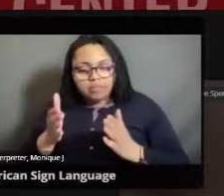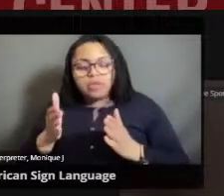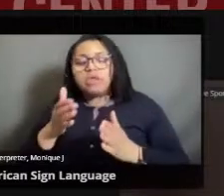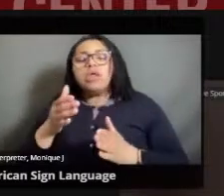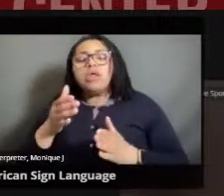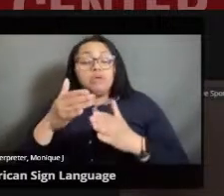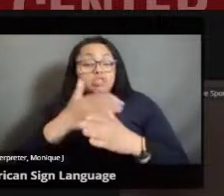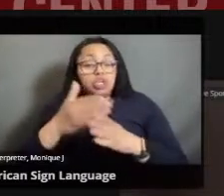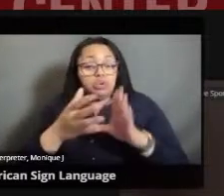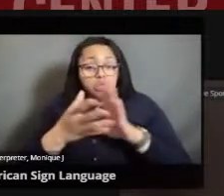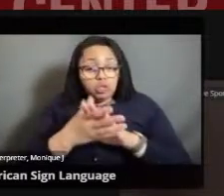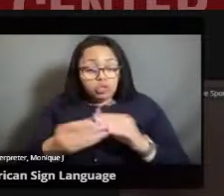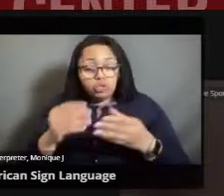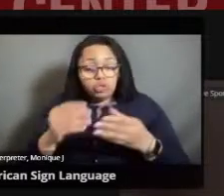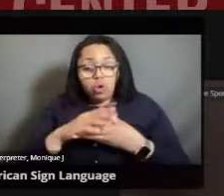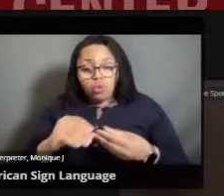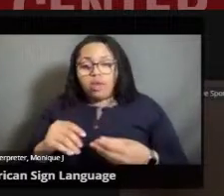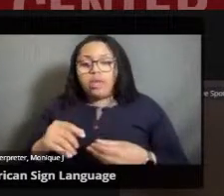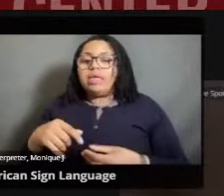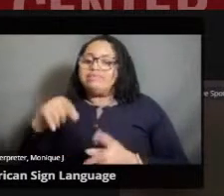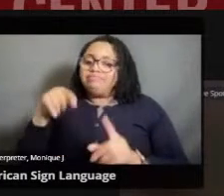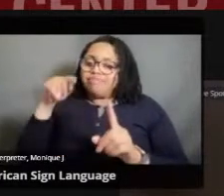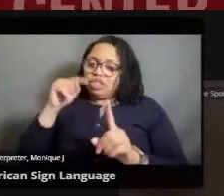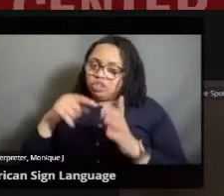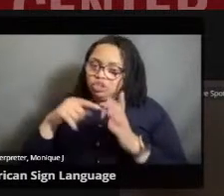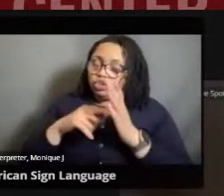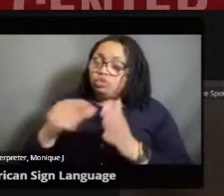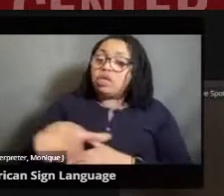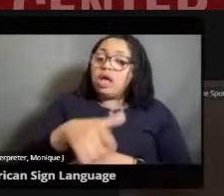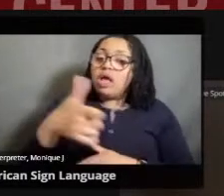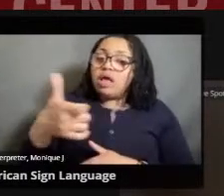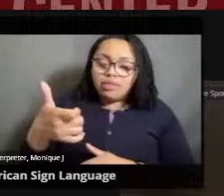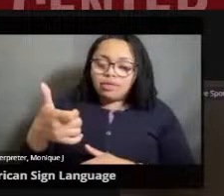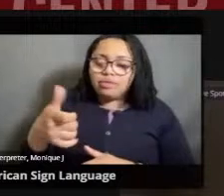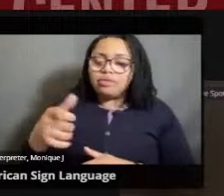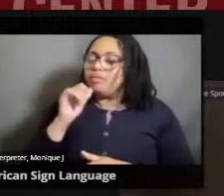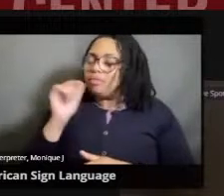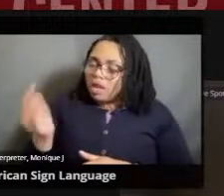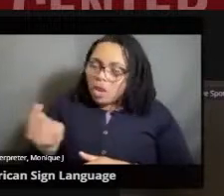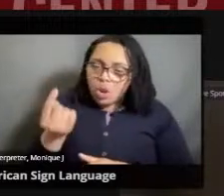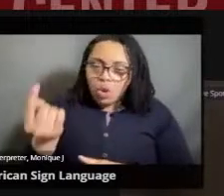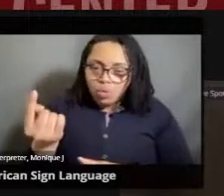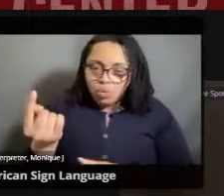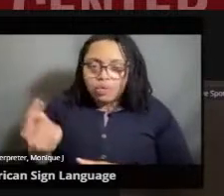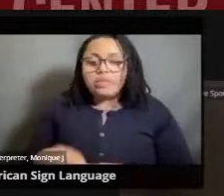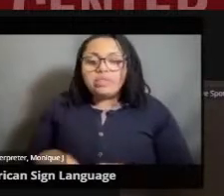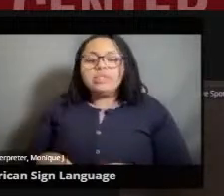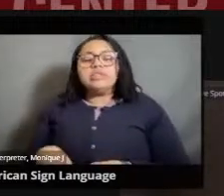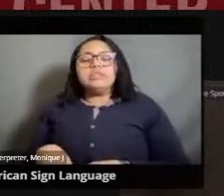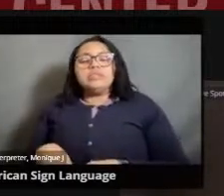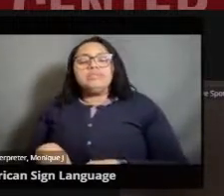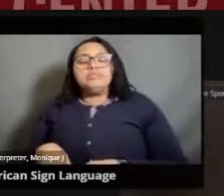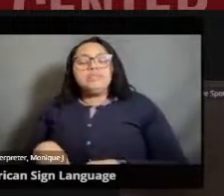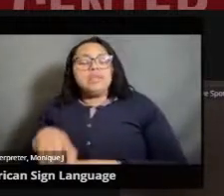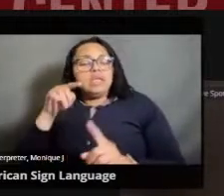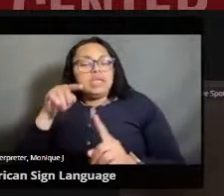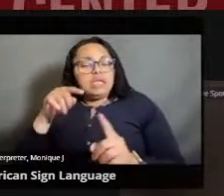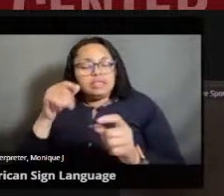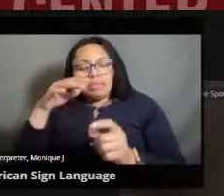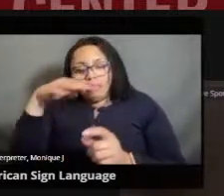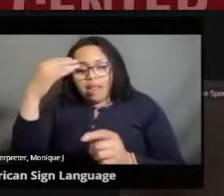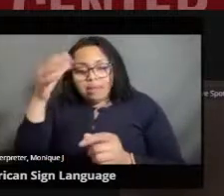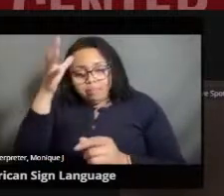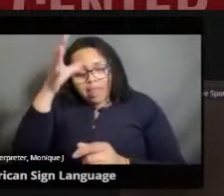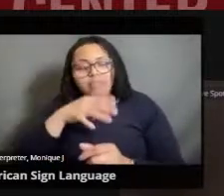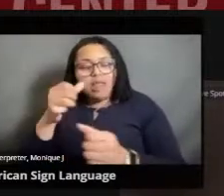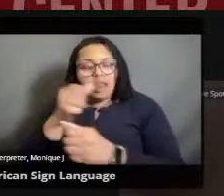Reed shows others that they are not alone. He's a Black man that loves and gives greatly, modeling that